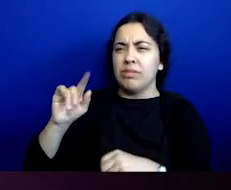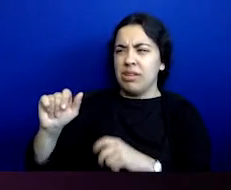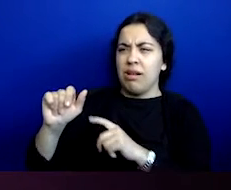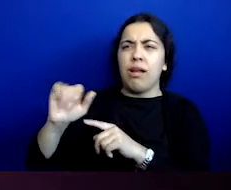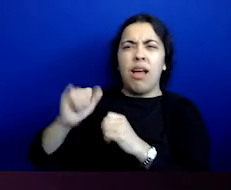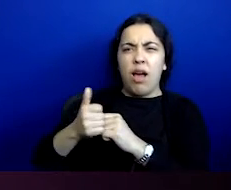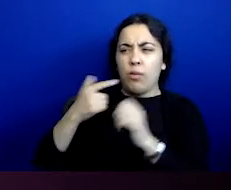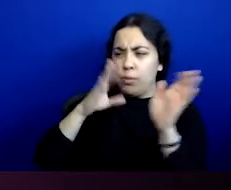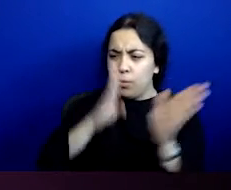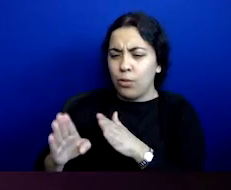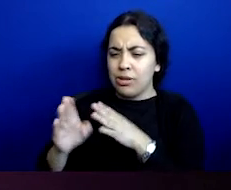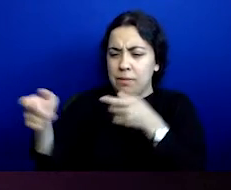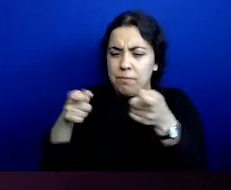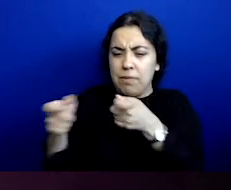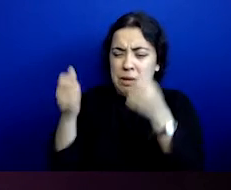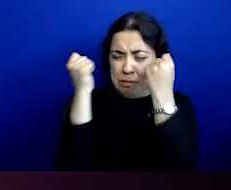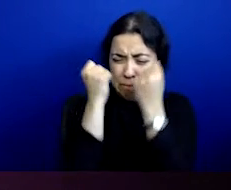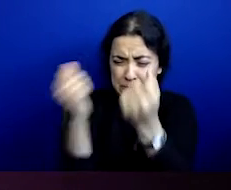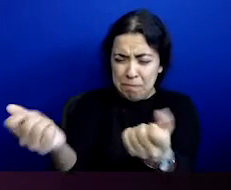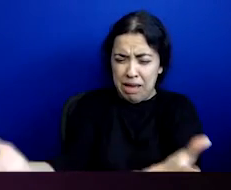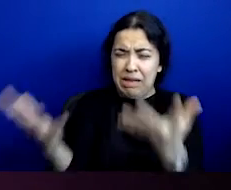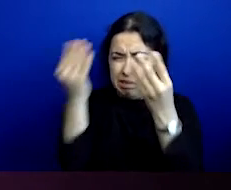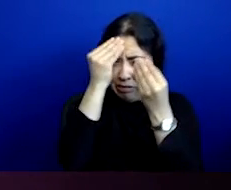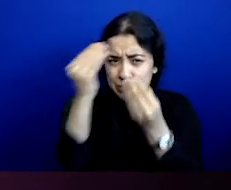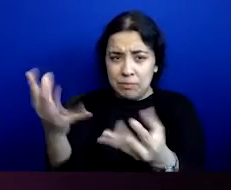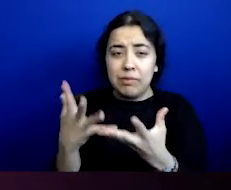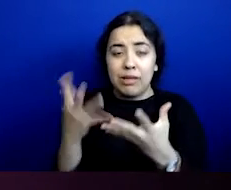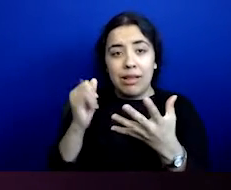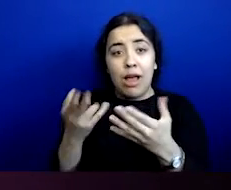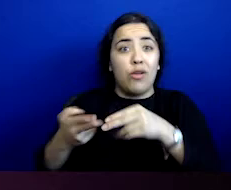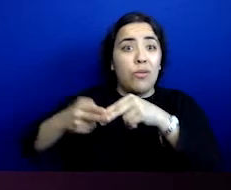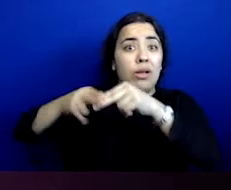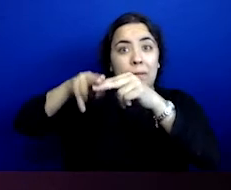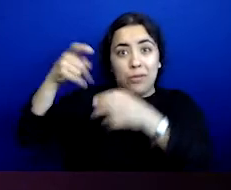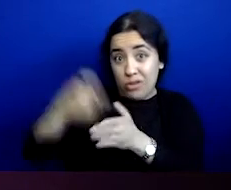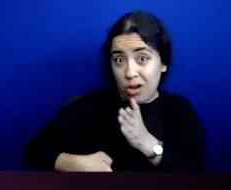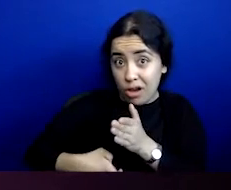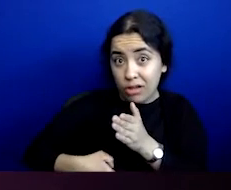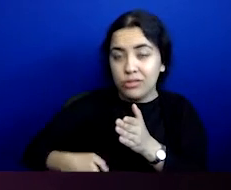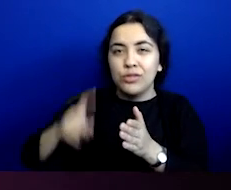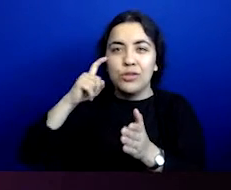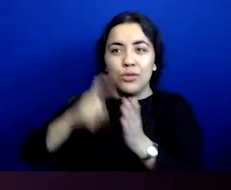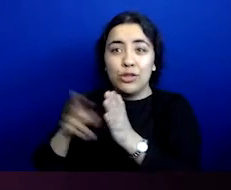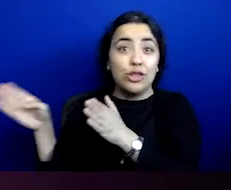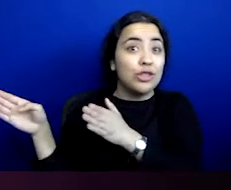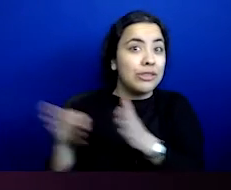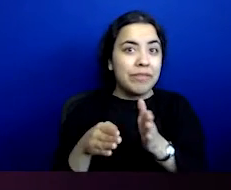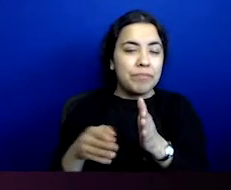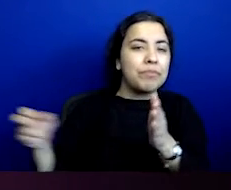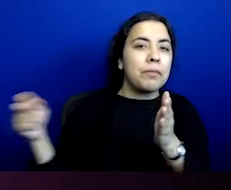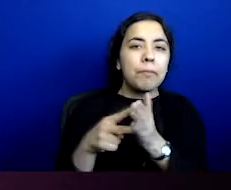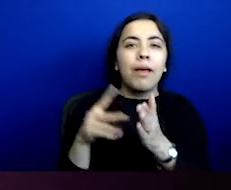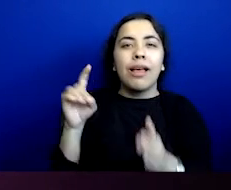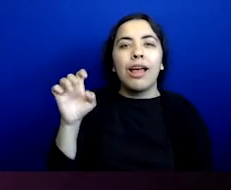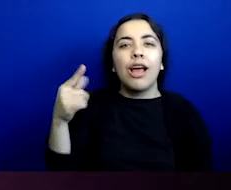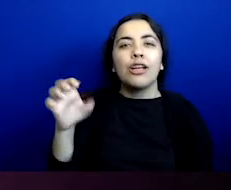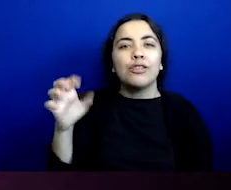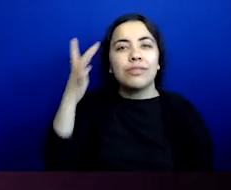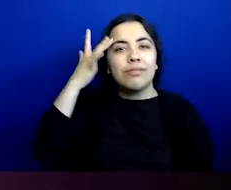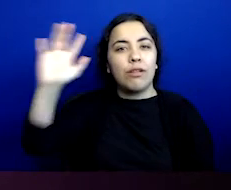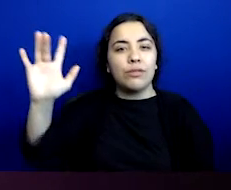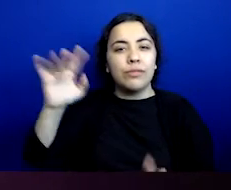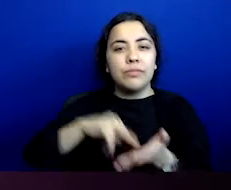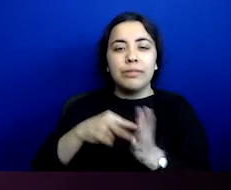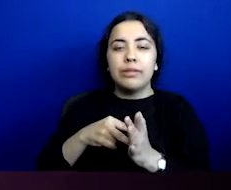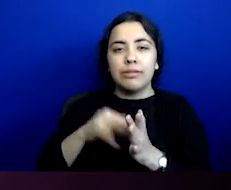do we organize and manage this massive amounts of data that's now going up in cost. We see a shift, and that's coming back to edge intelligence, which